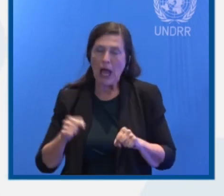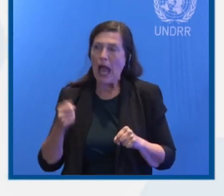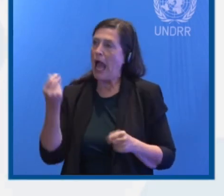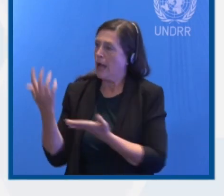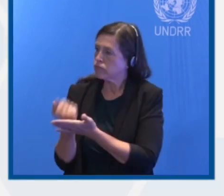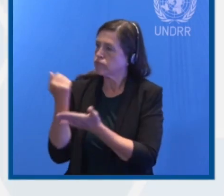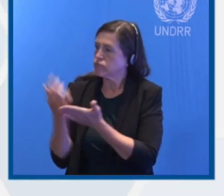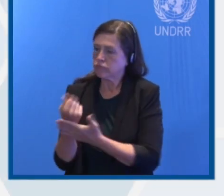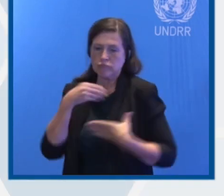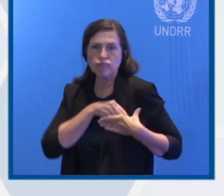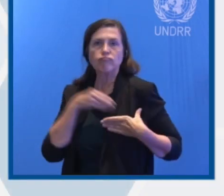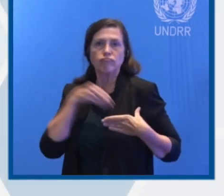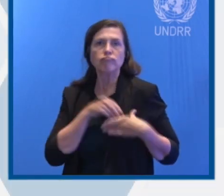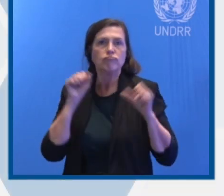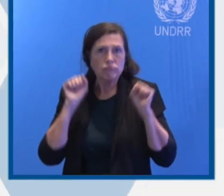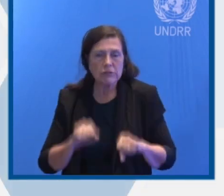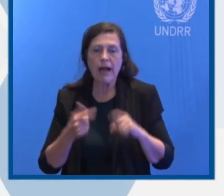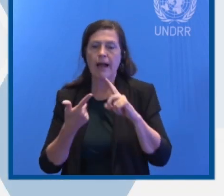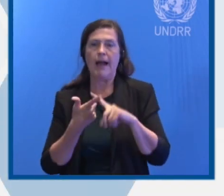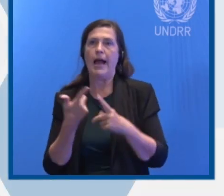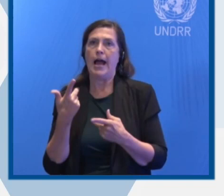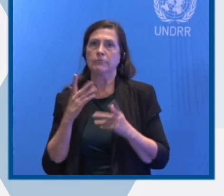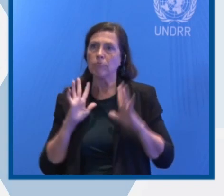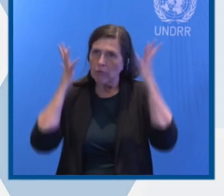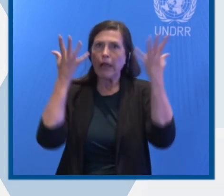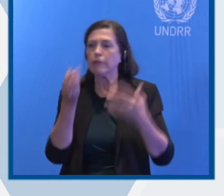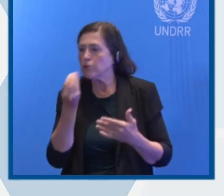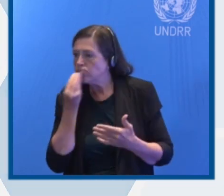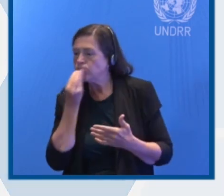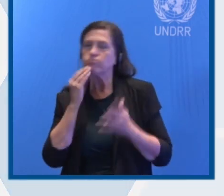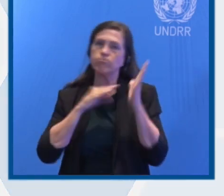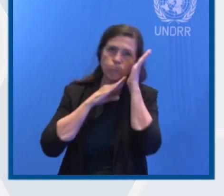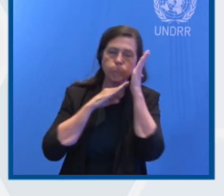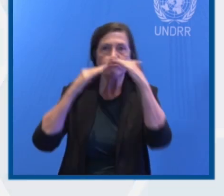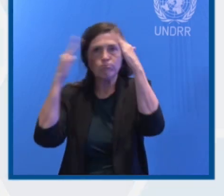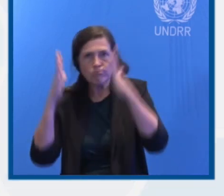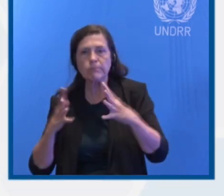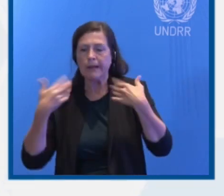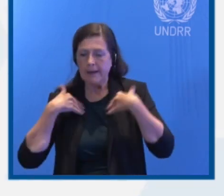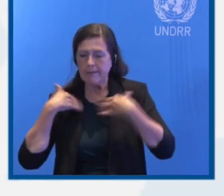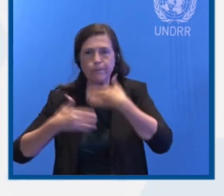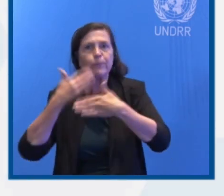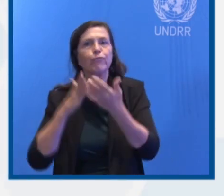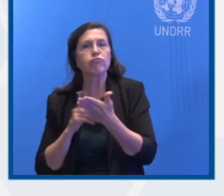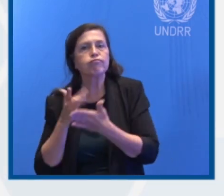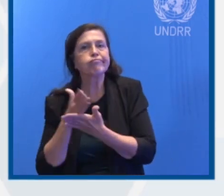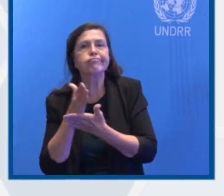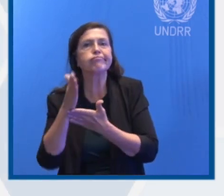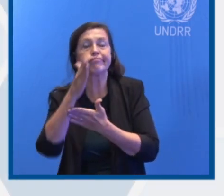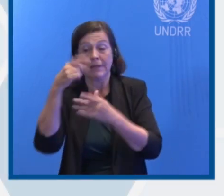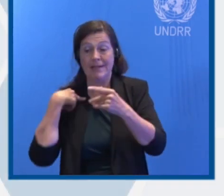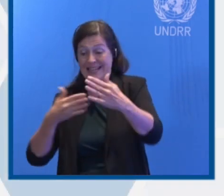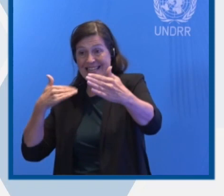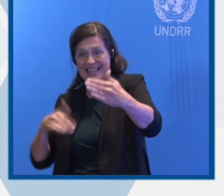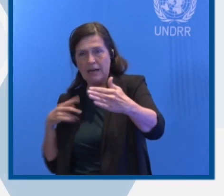And those investments will pay off. The leverage, it depends on which study you look at and which type of